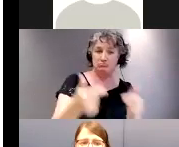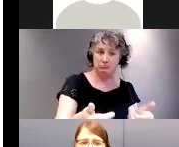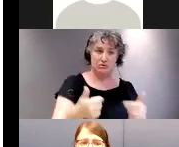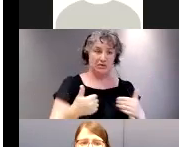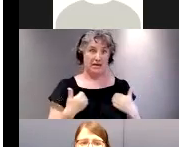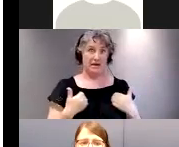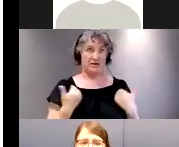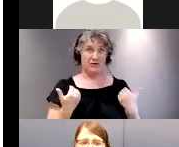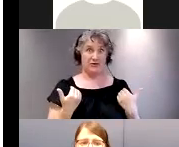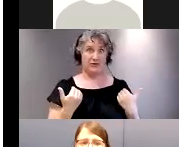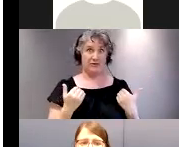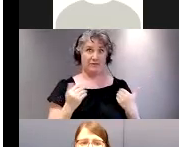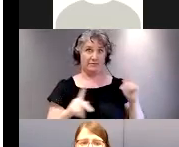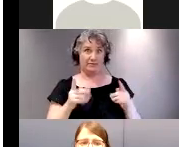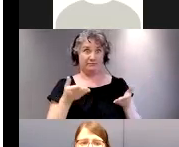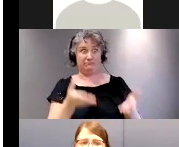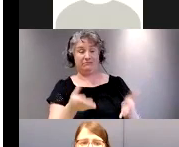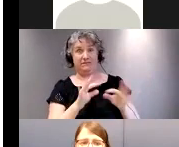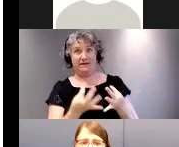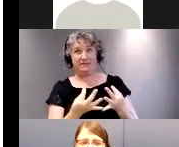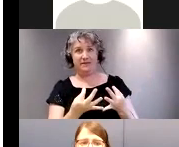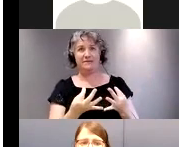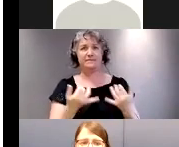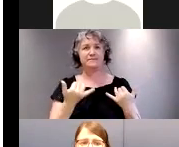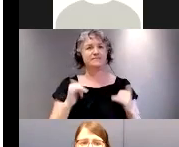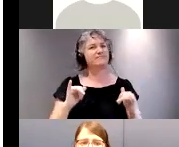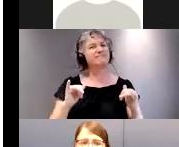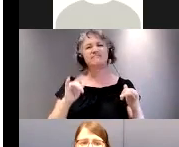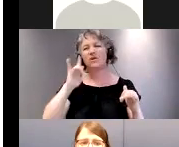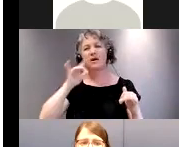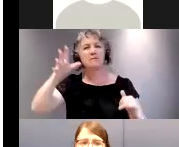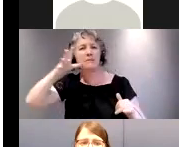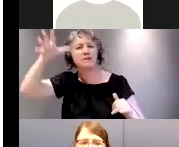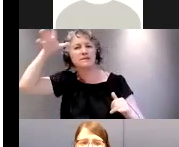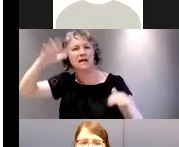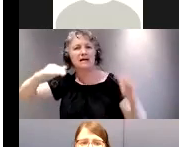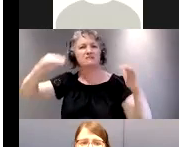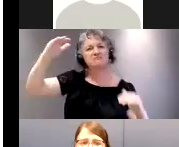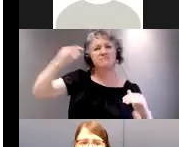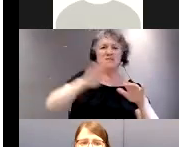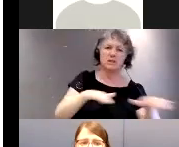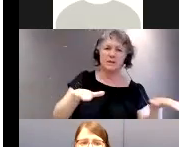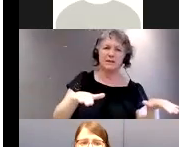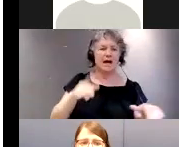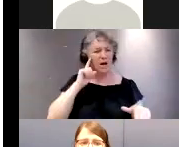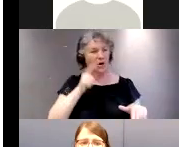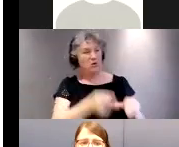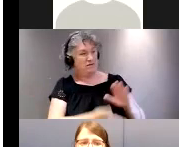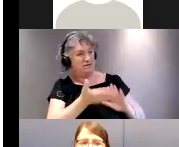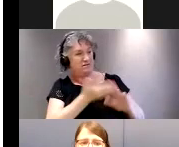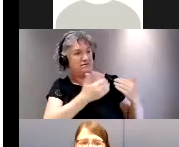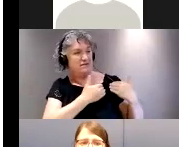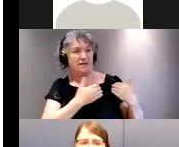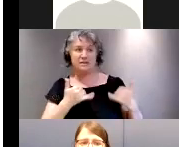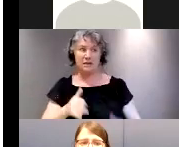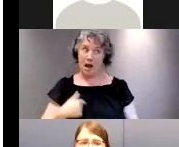younger family members, and they still revert back. So yes, I know you're going to take care of it and you're running the show now, but I'm